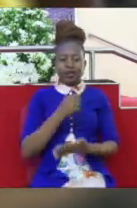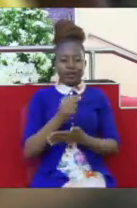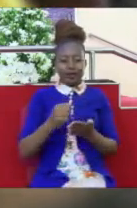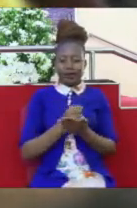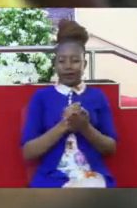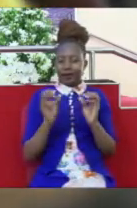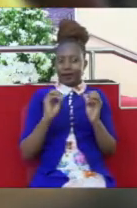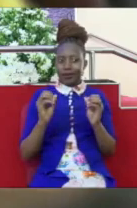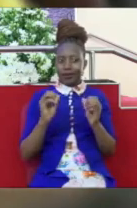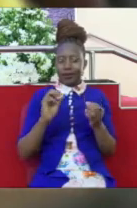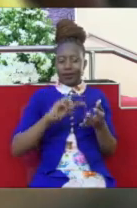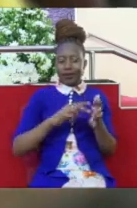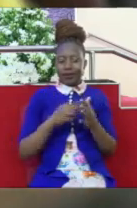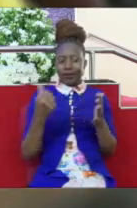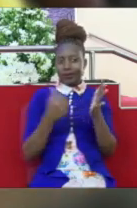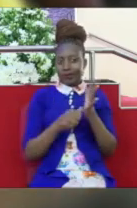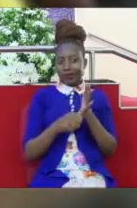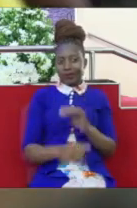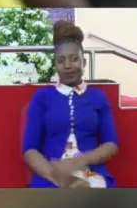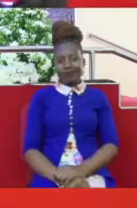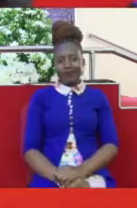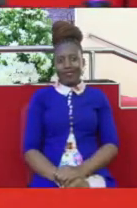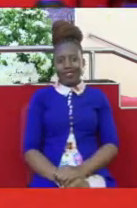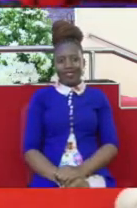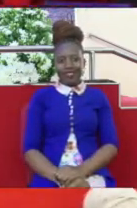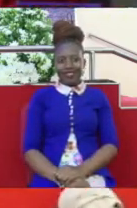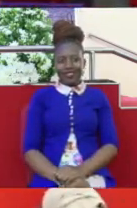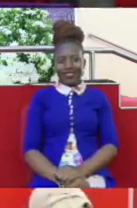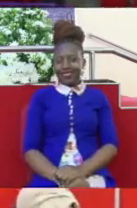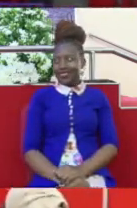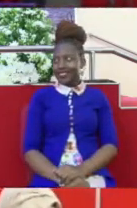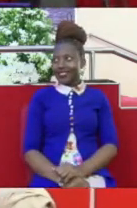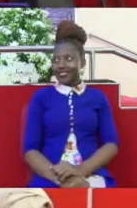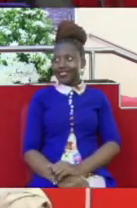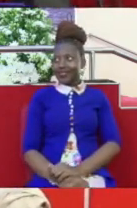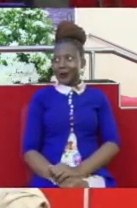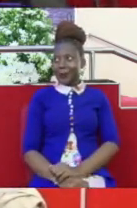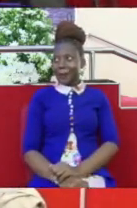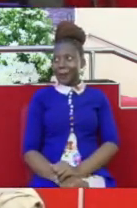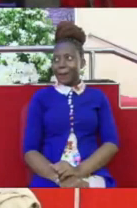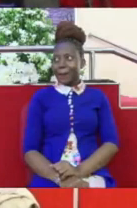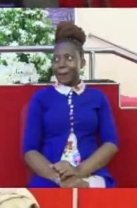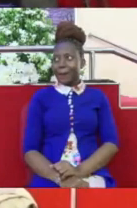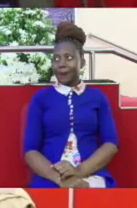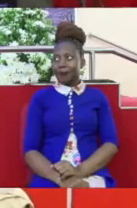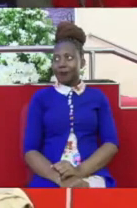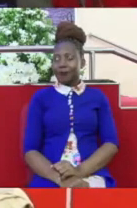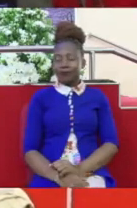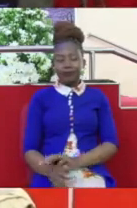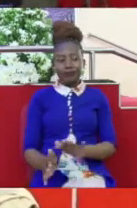Everybody said, amen. Yeah, I knew that would get it. All right, now let me give you some